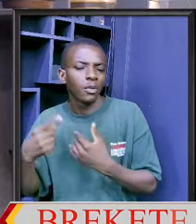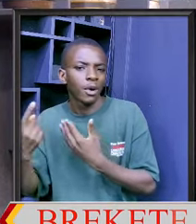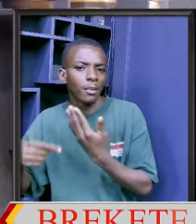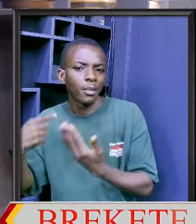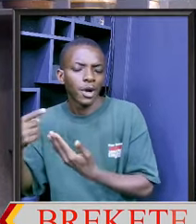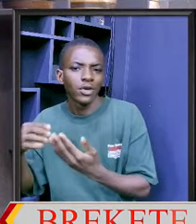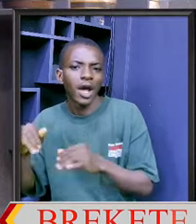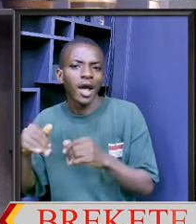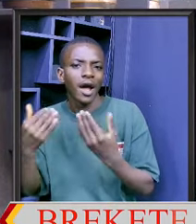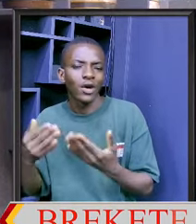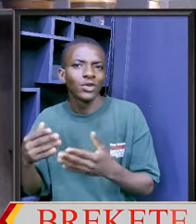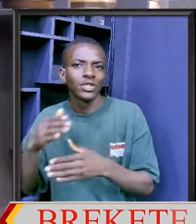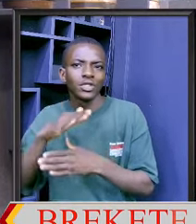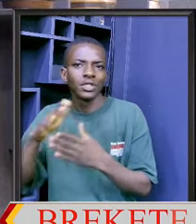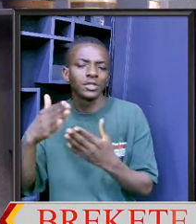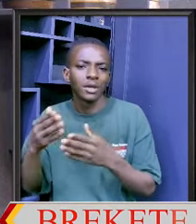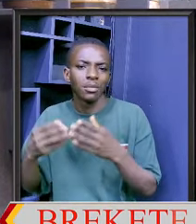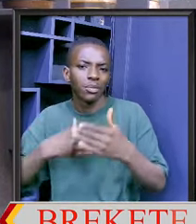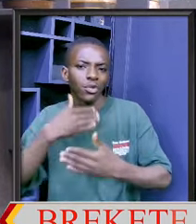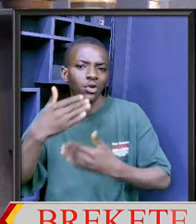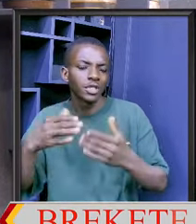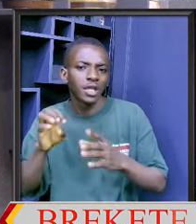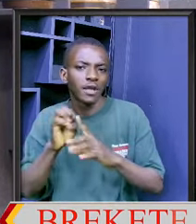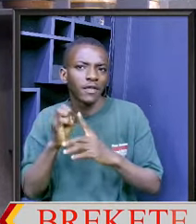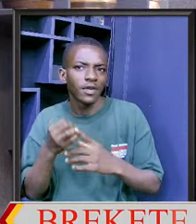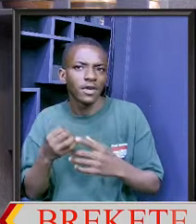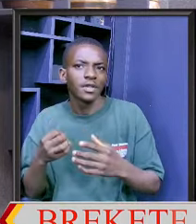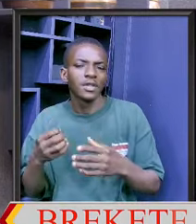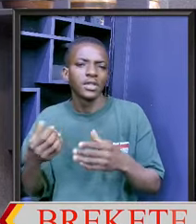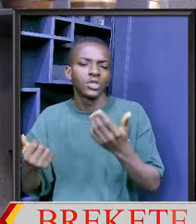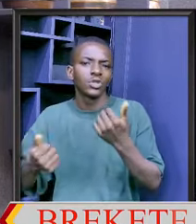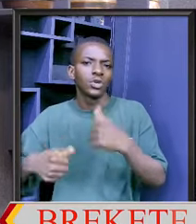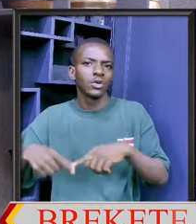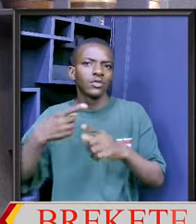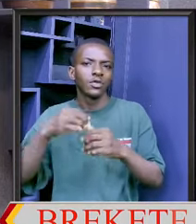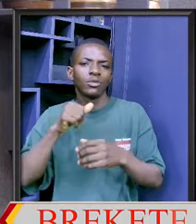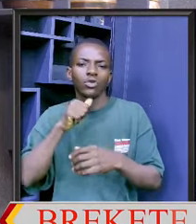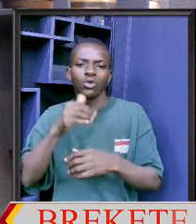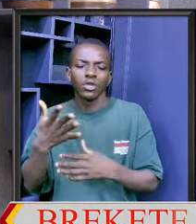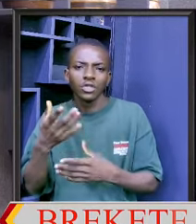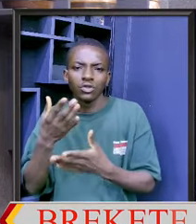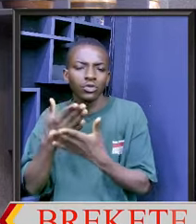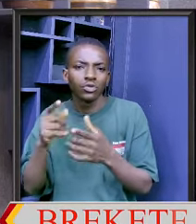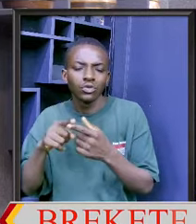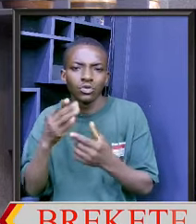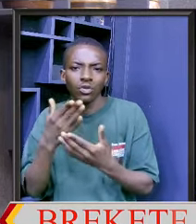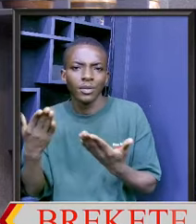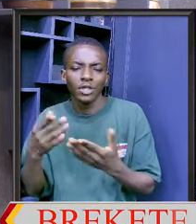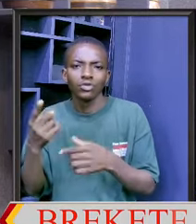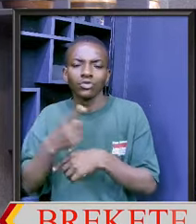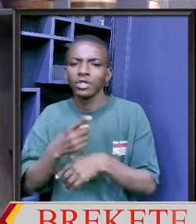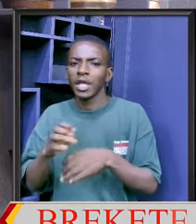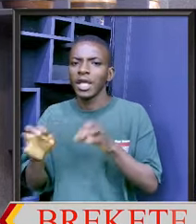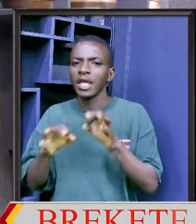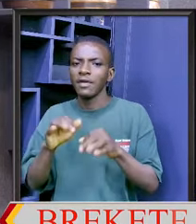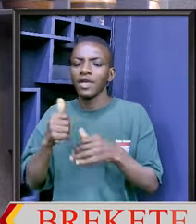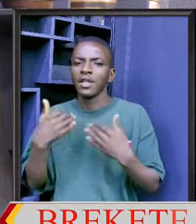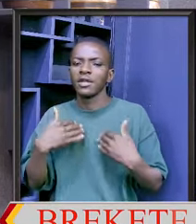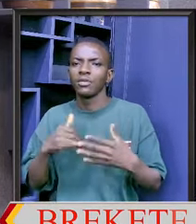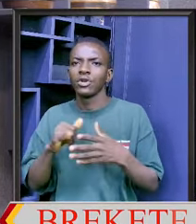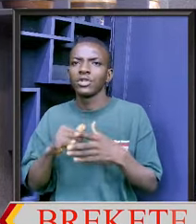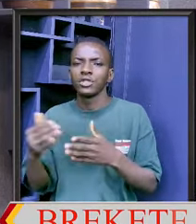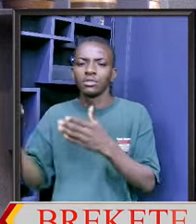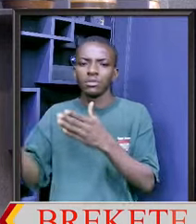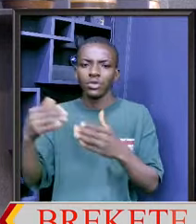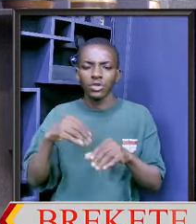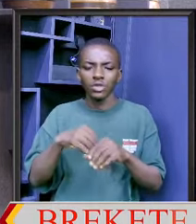about, how the entire process, the environment was turned from nothing to something today. If anybody is